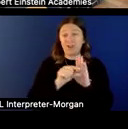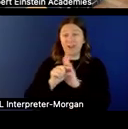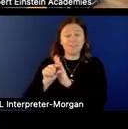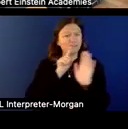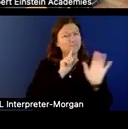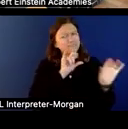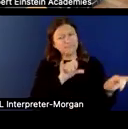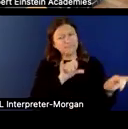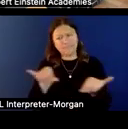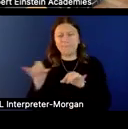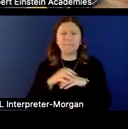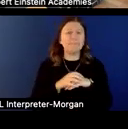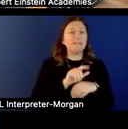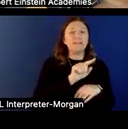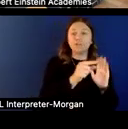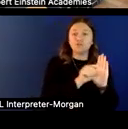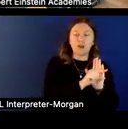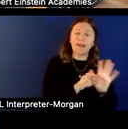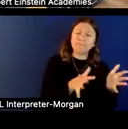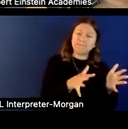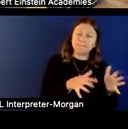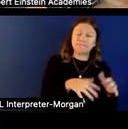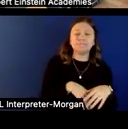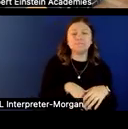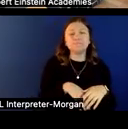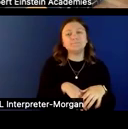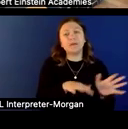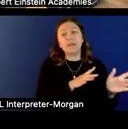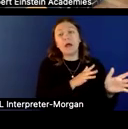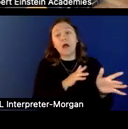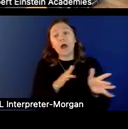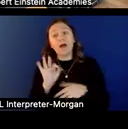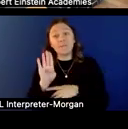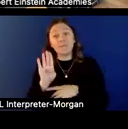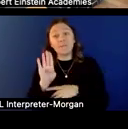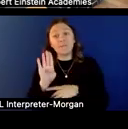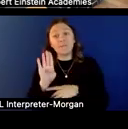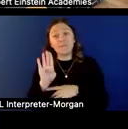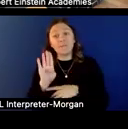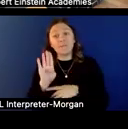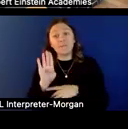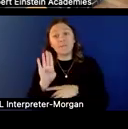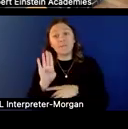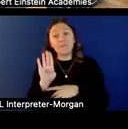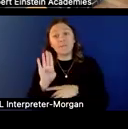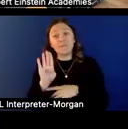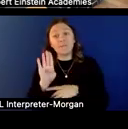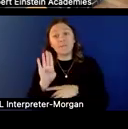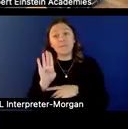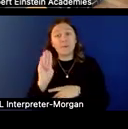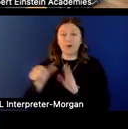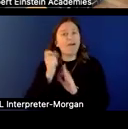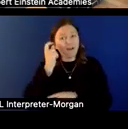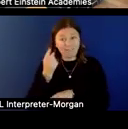there's, not so much, but then like February, March, that's where third grade, the same thing. Like I can see, they have the basics, but this is really the